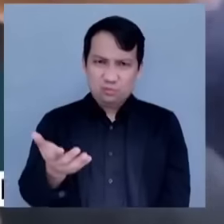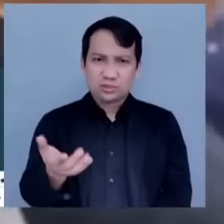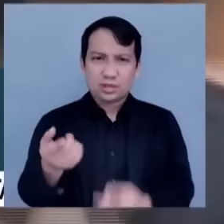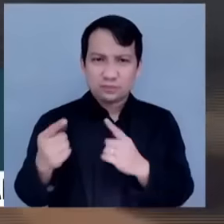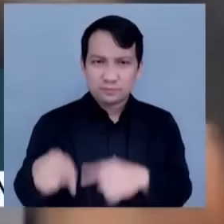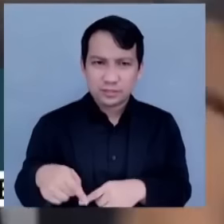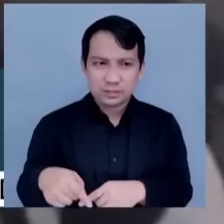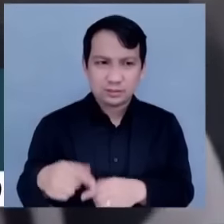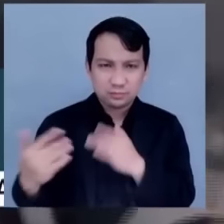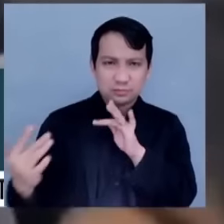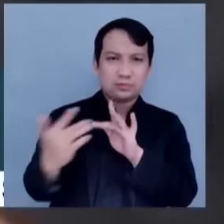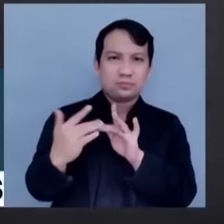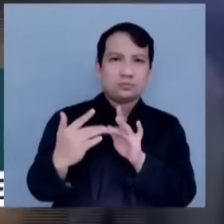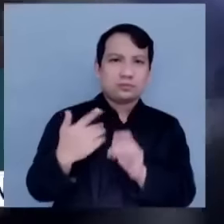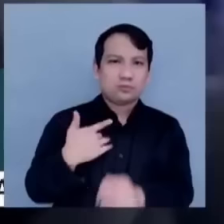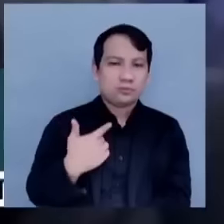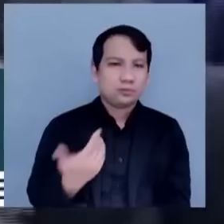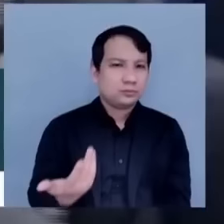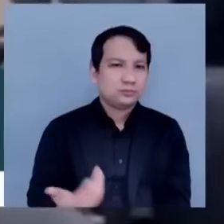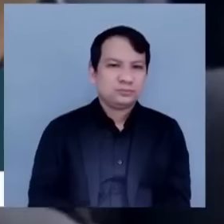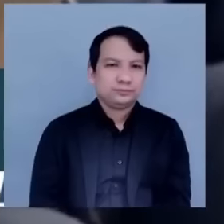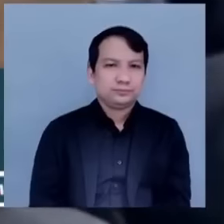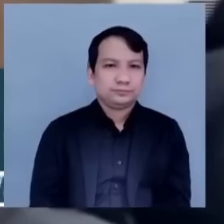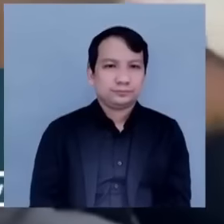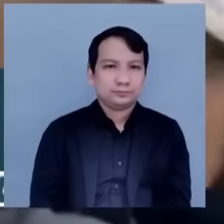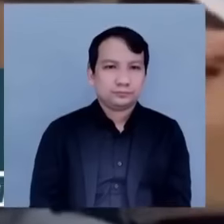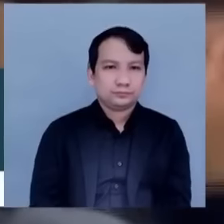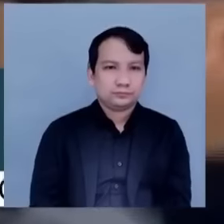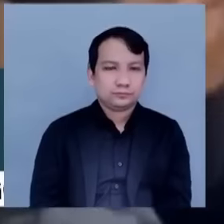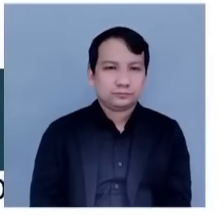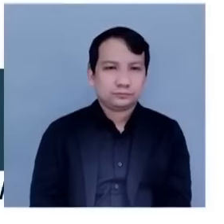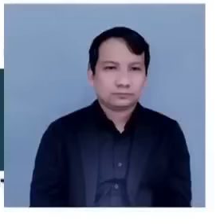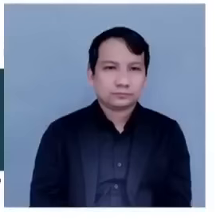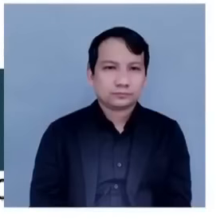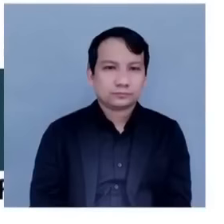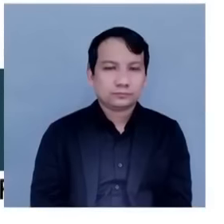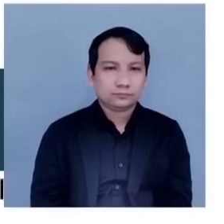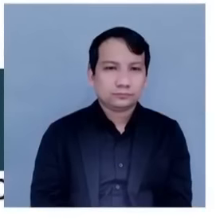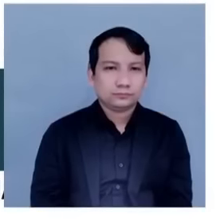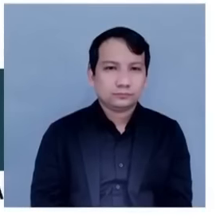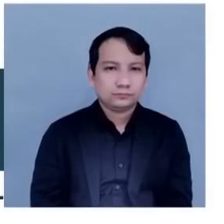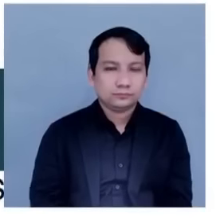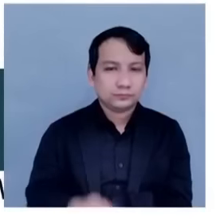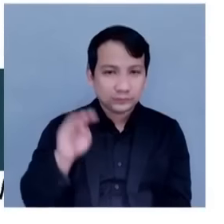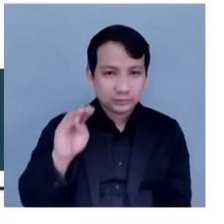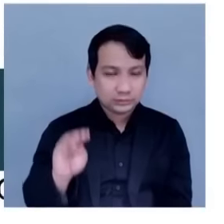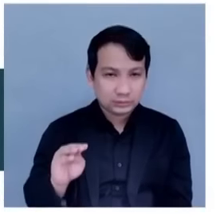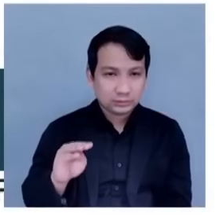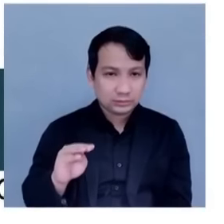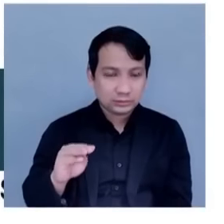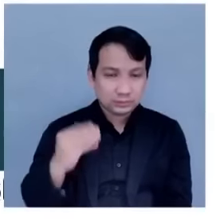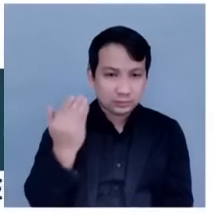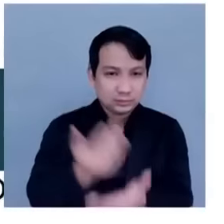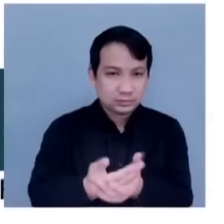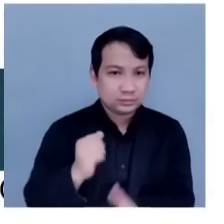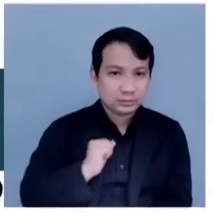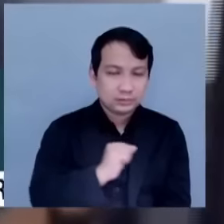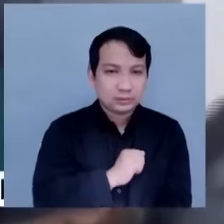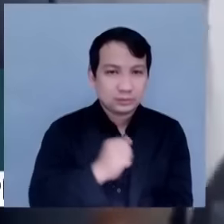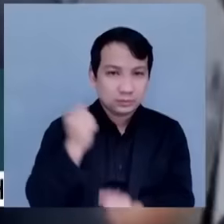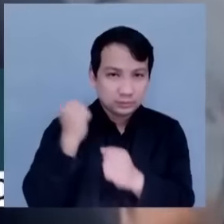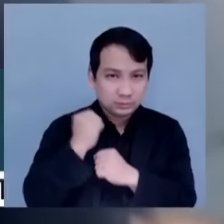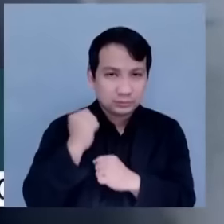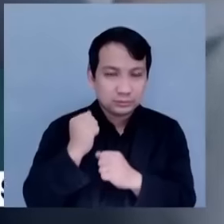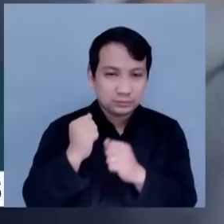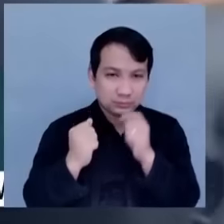even contacting anyone. Okay. Will she be there come Monday at the Senate? Well, hopefully she will. That's